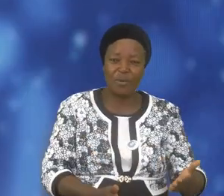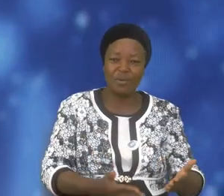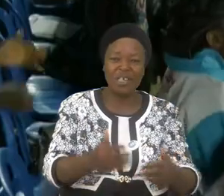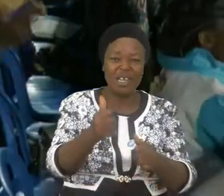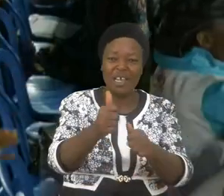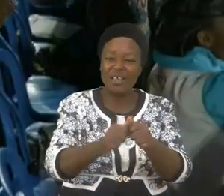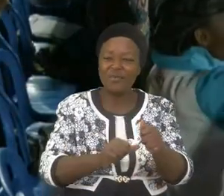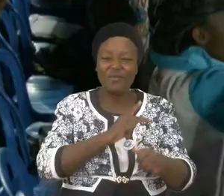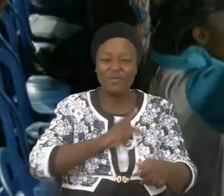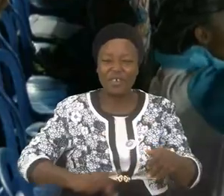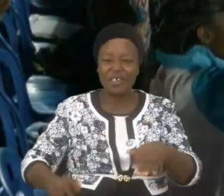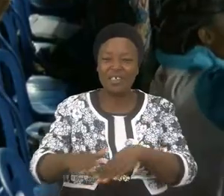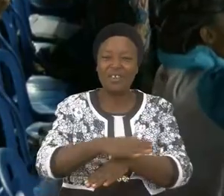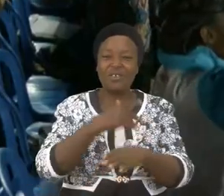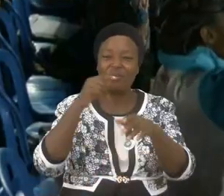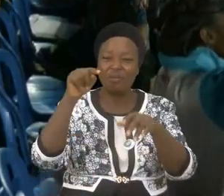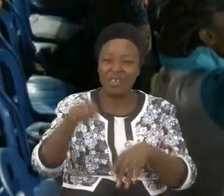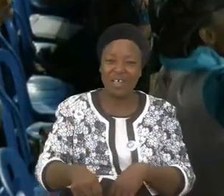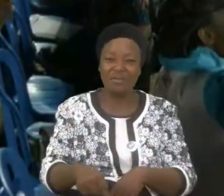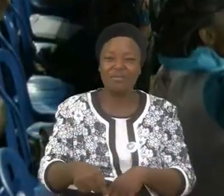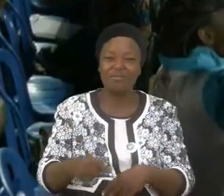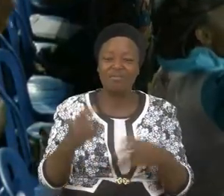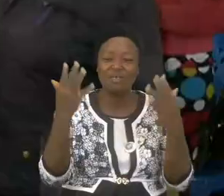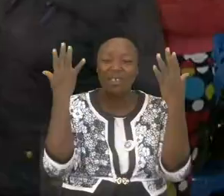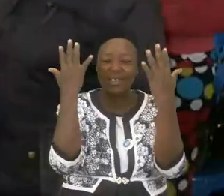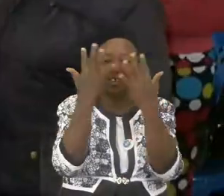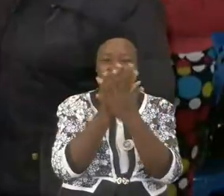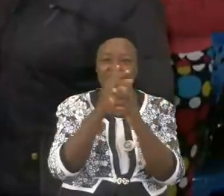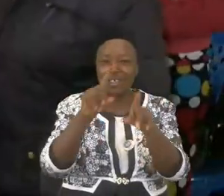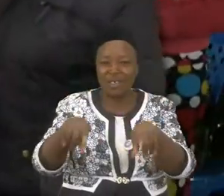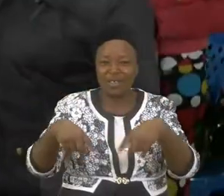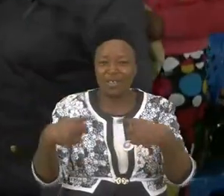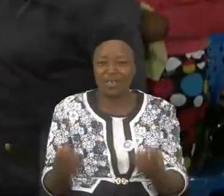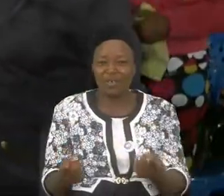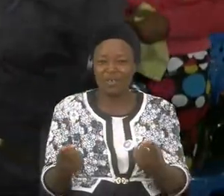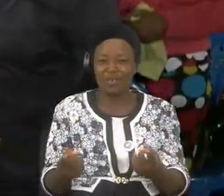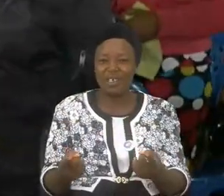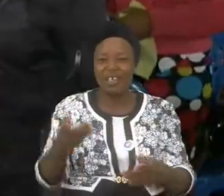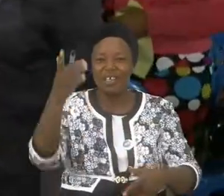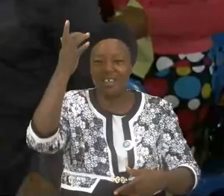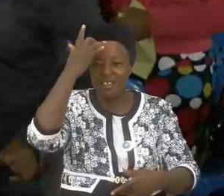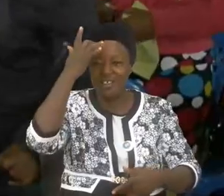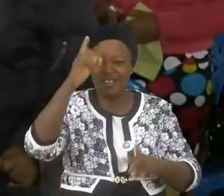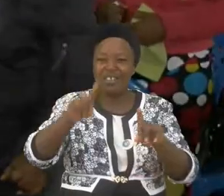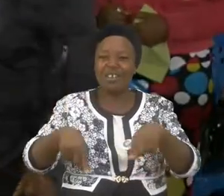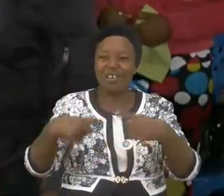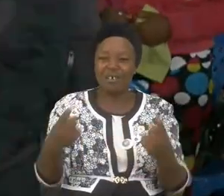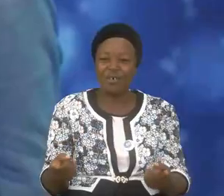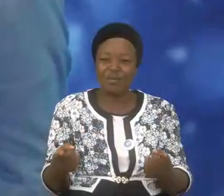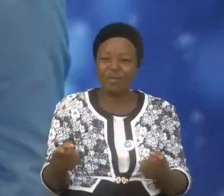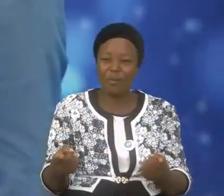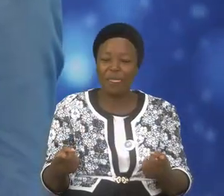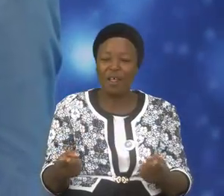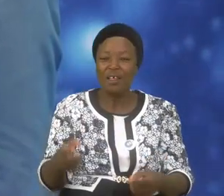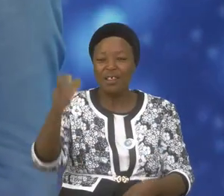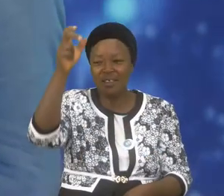gone. Amen. Disease gone. Amen. Demons paralyzed. Amen.